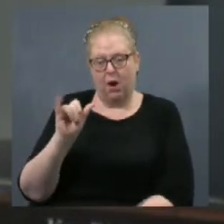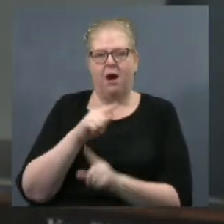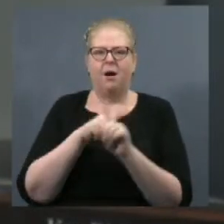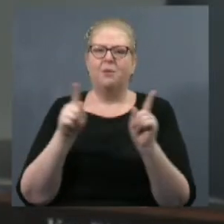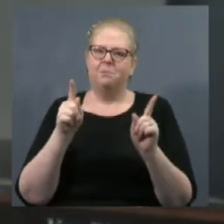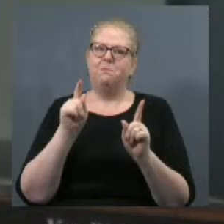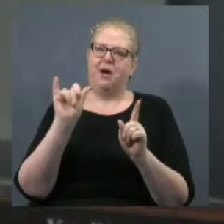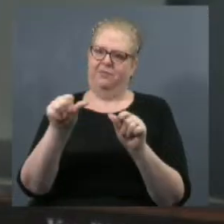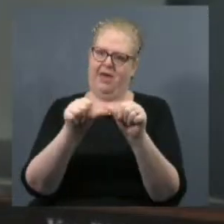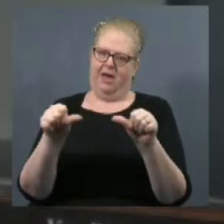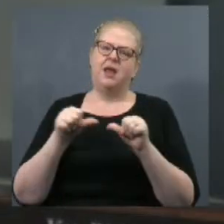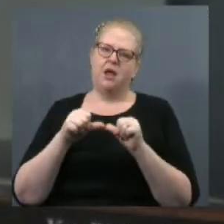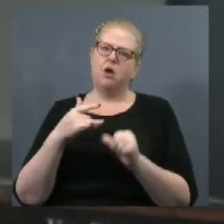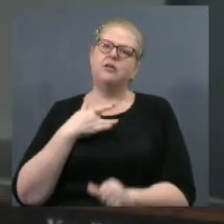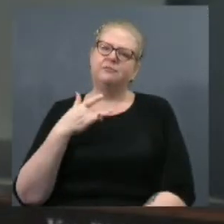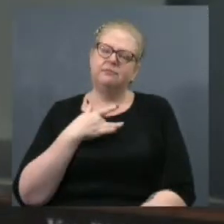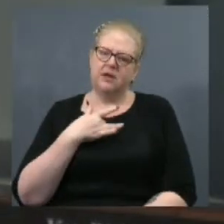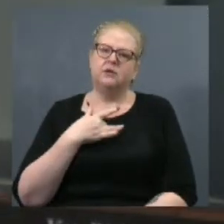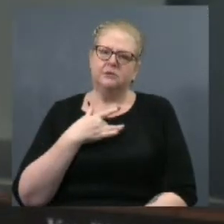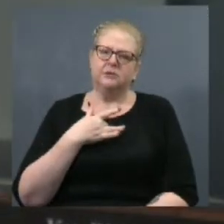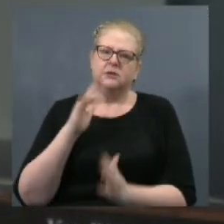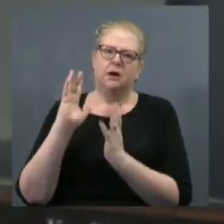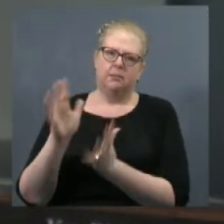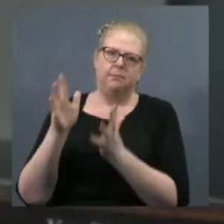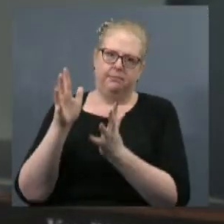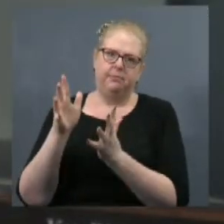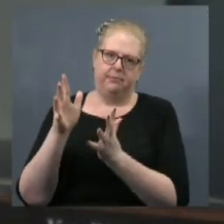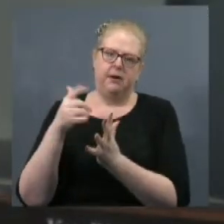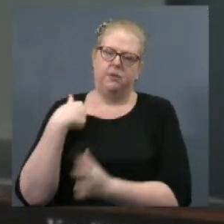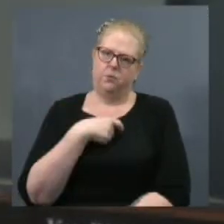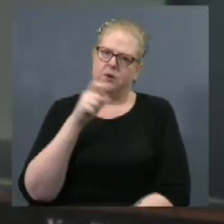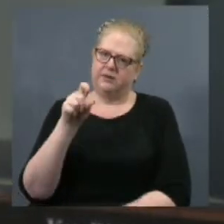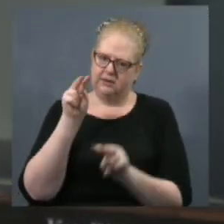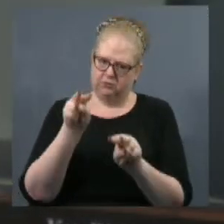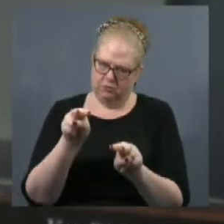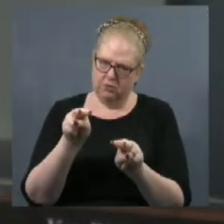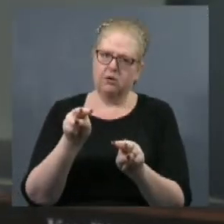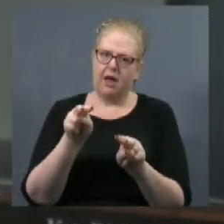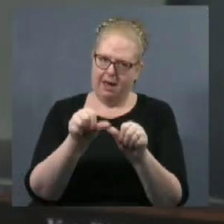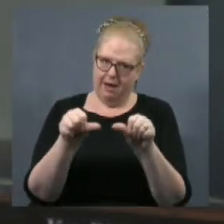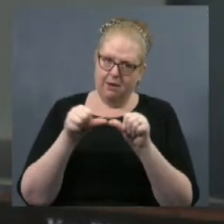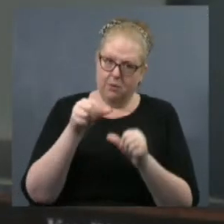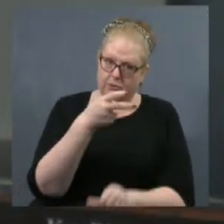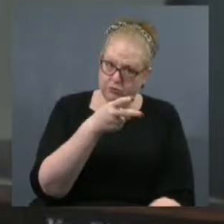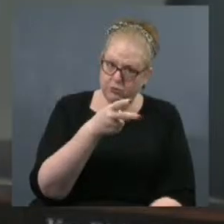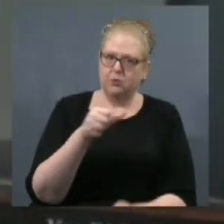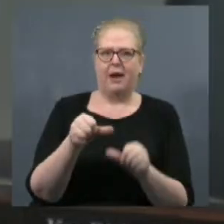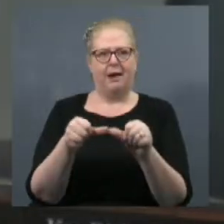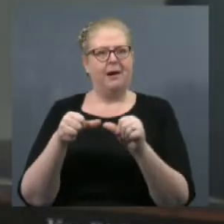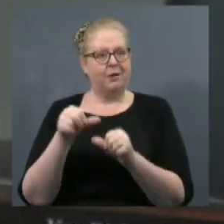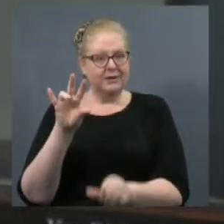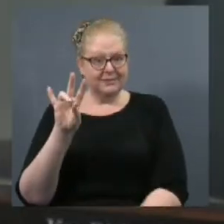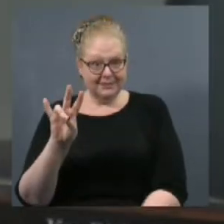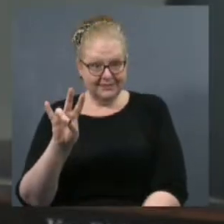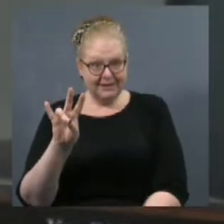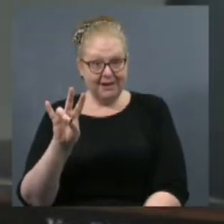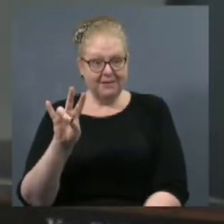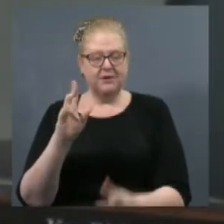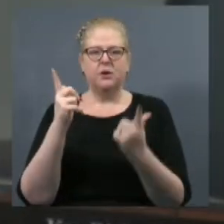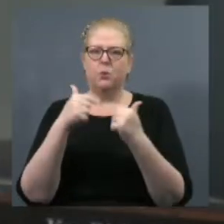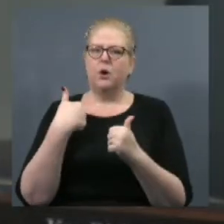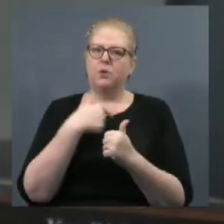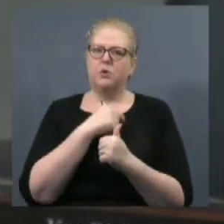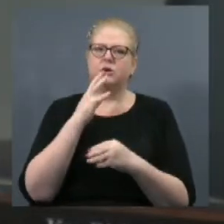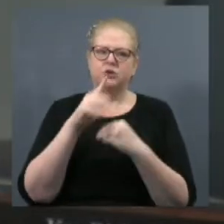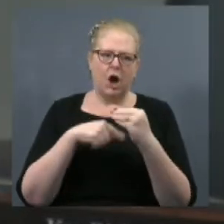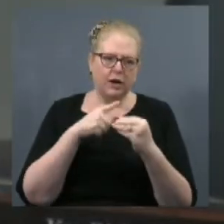that we look at Ward 2 and Ward 7 when we're passing out streets and